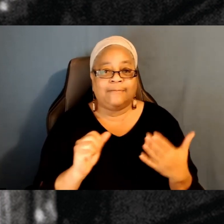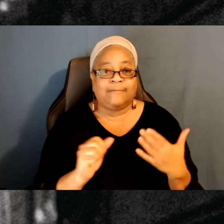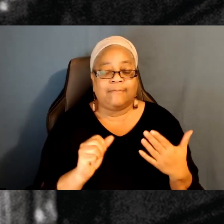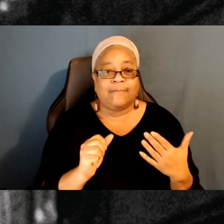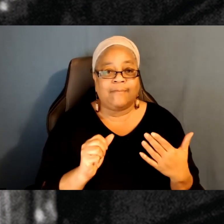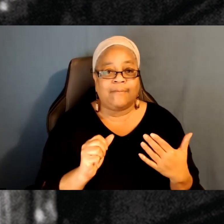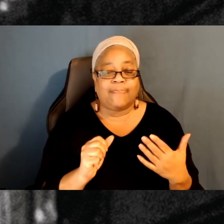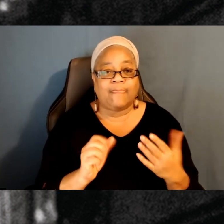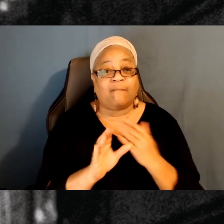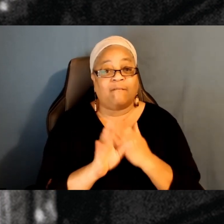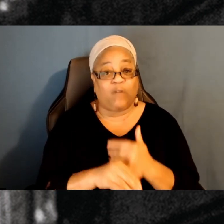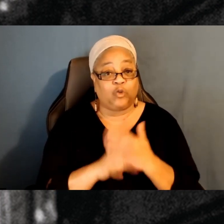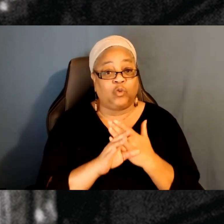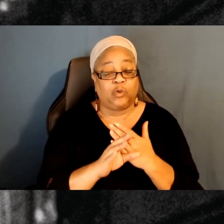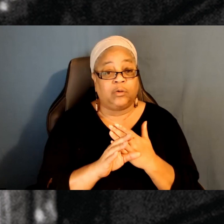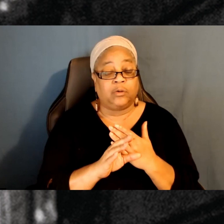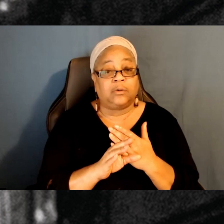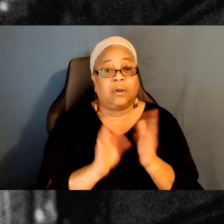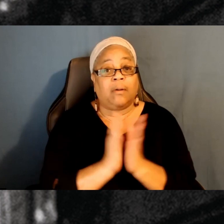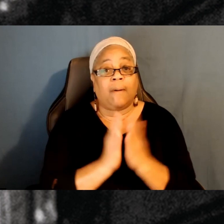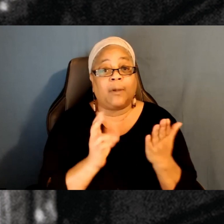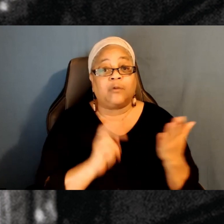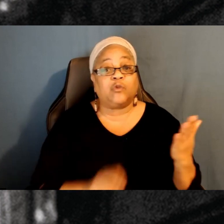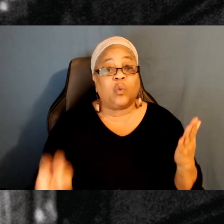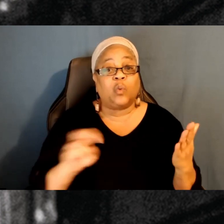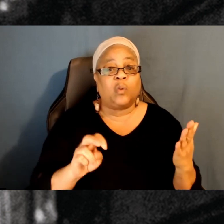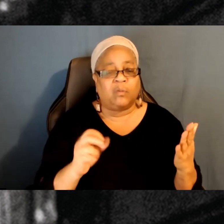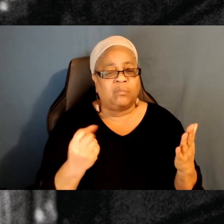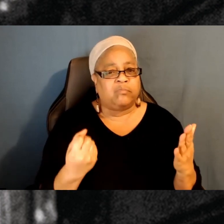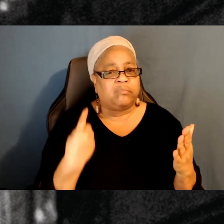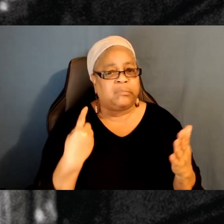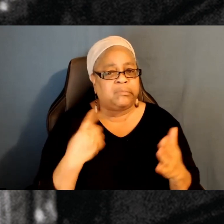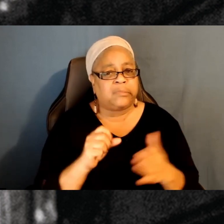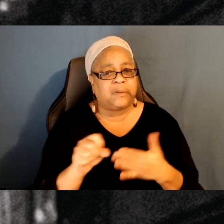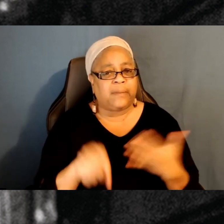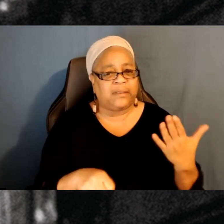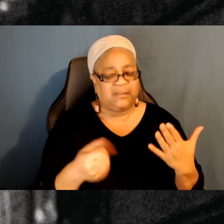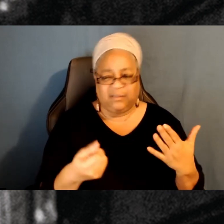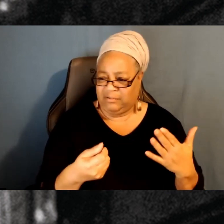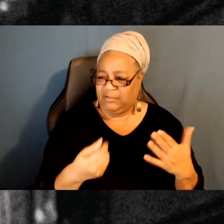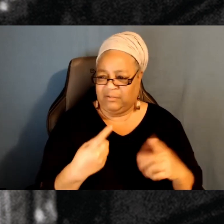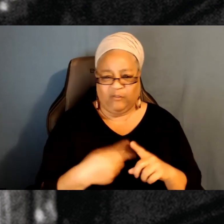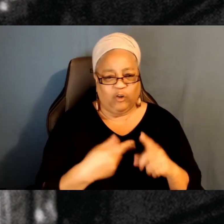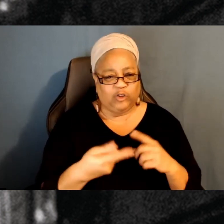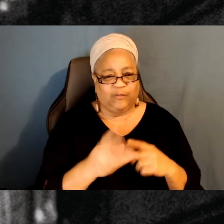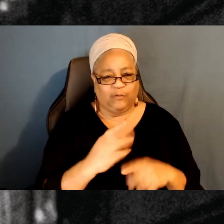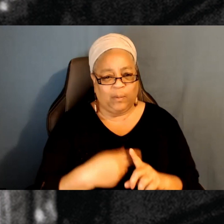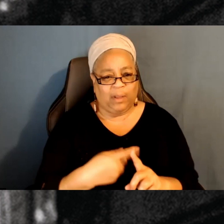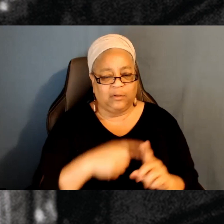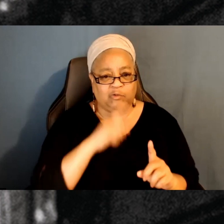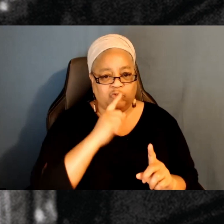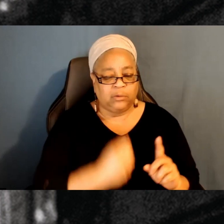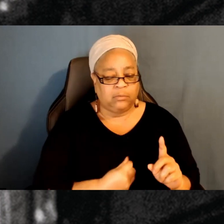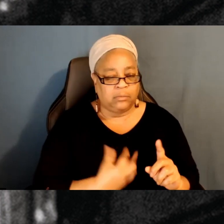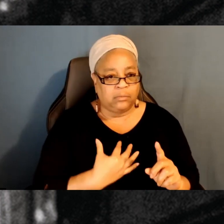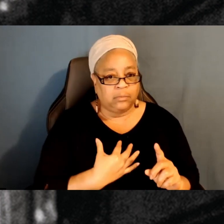virtual book tour last semester over the course of several months, and it was so incredibly enriching to talk to people about